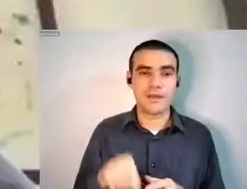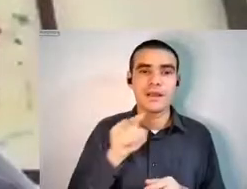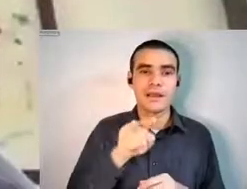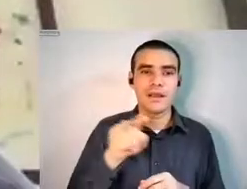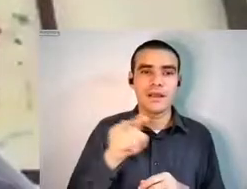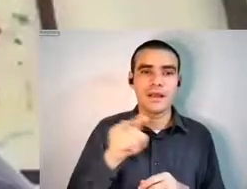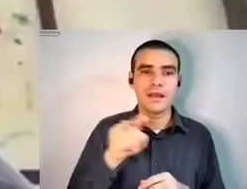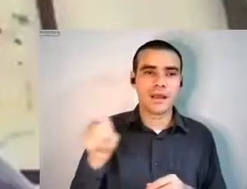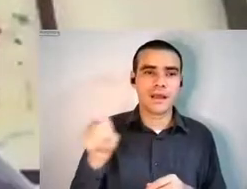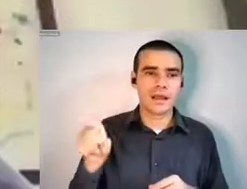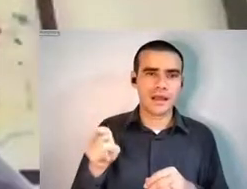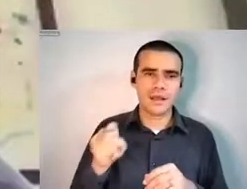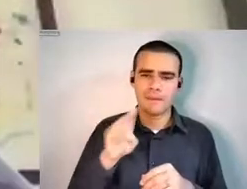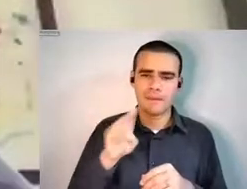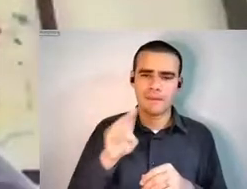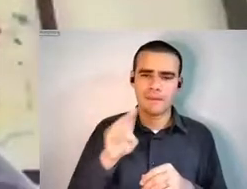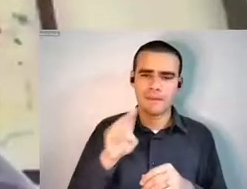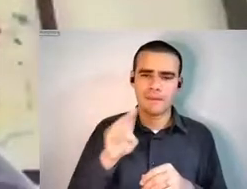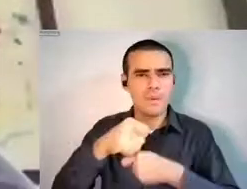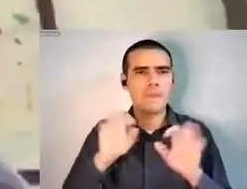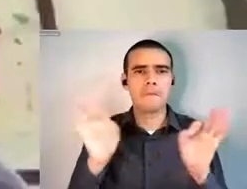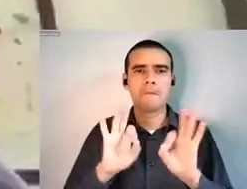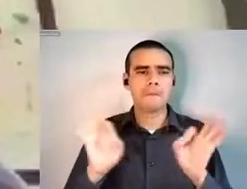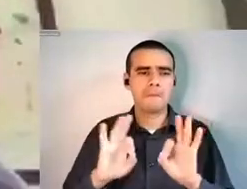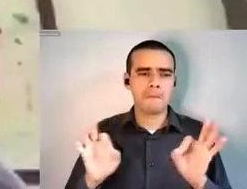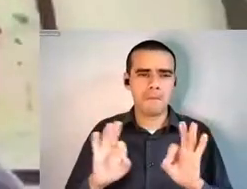None of them worked for the university.